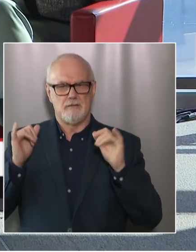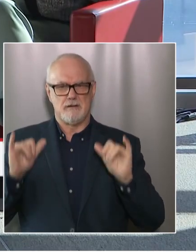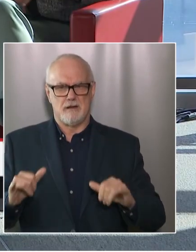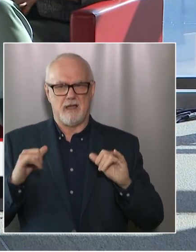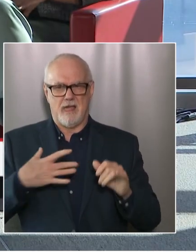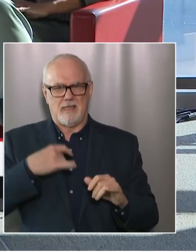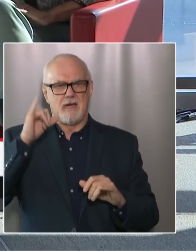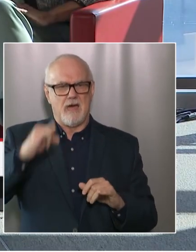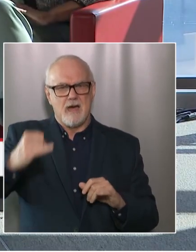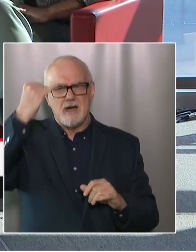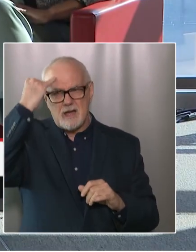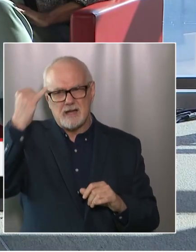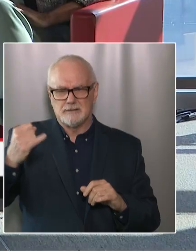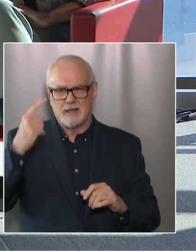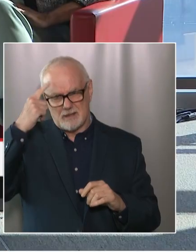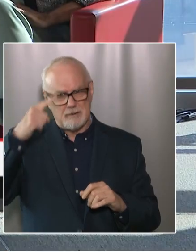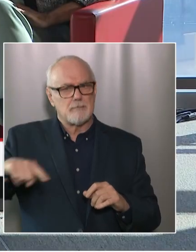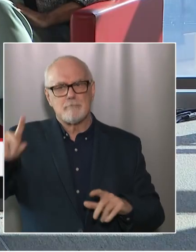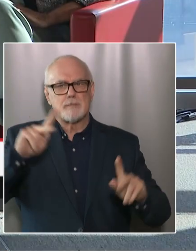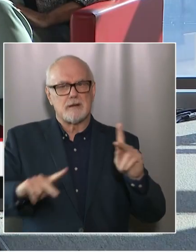investing in our downtown.